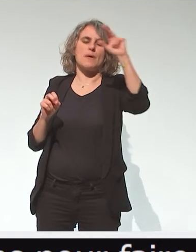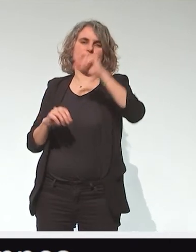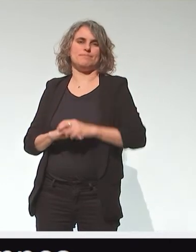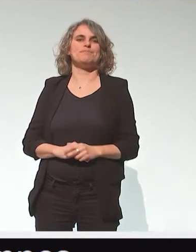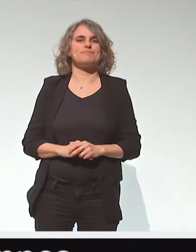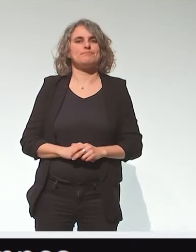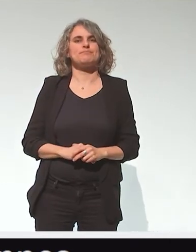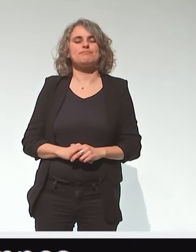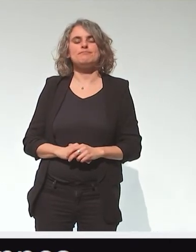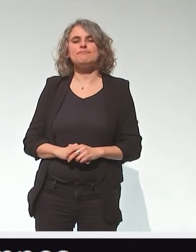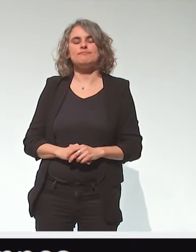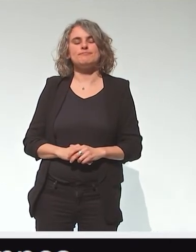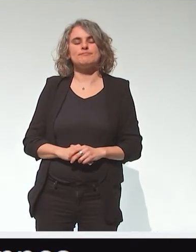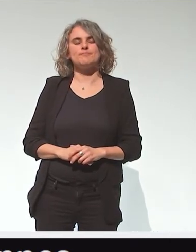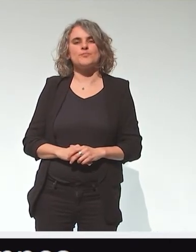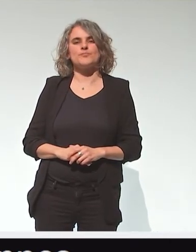etc.